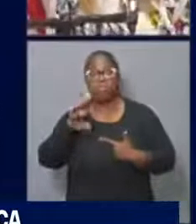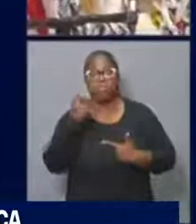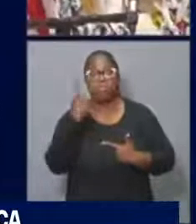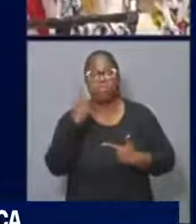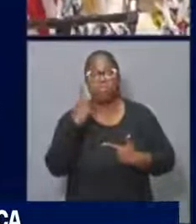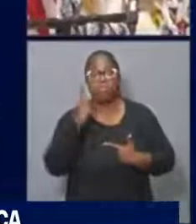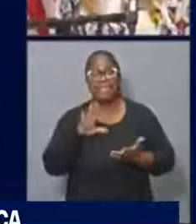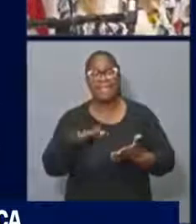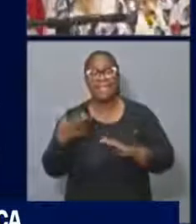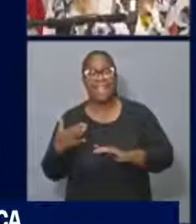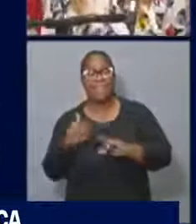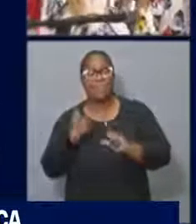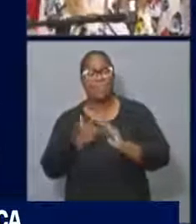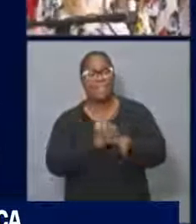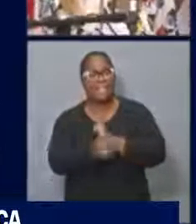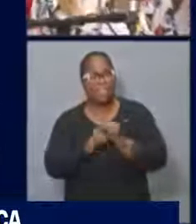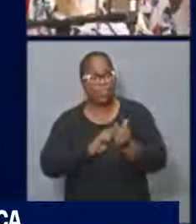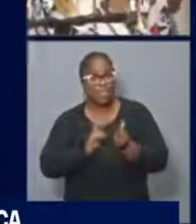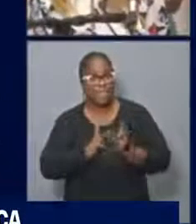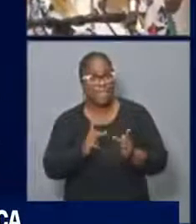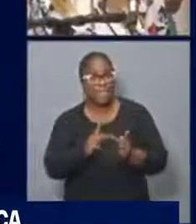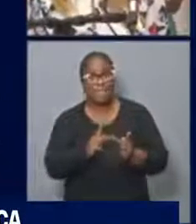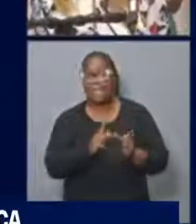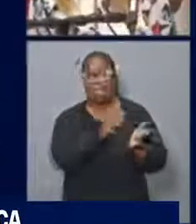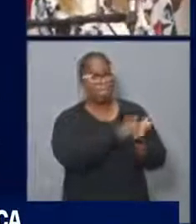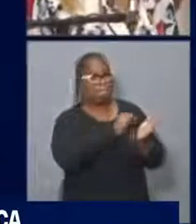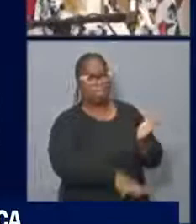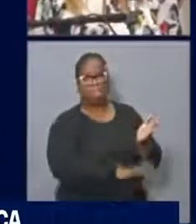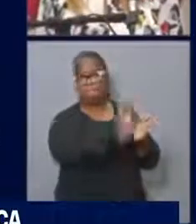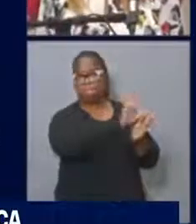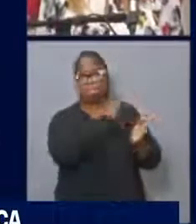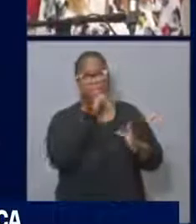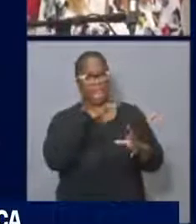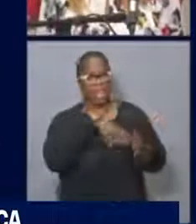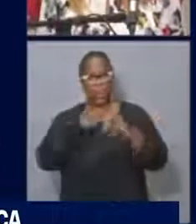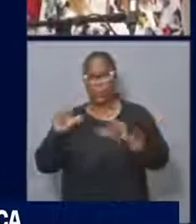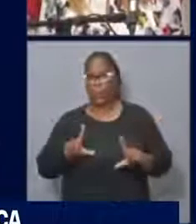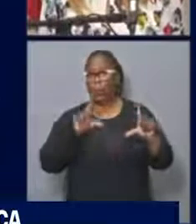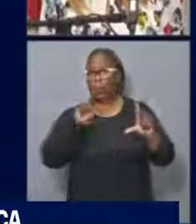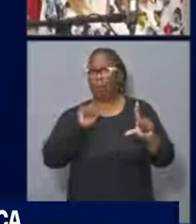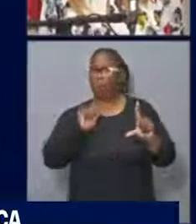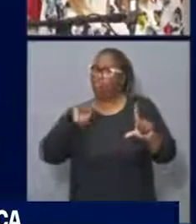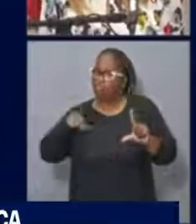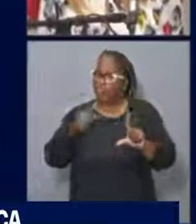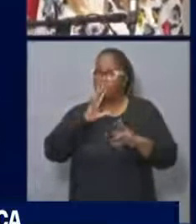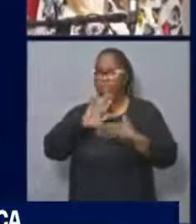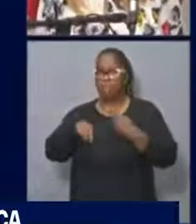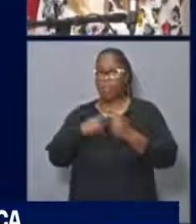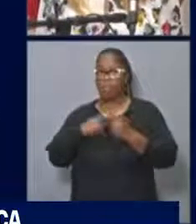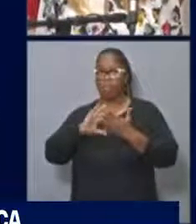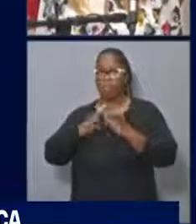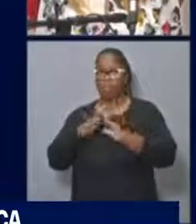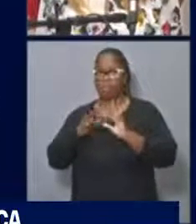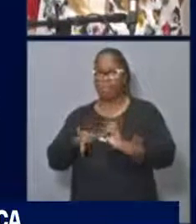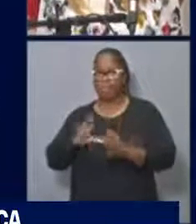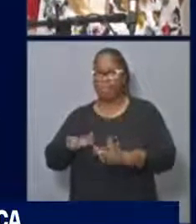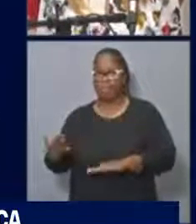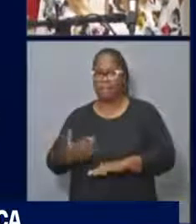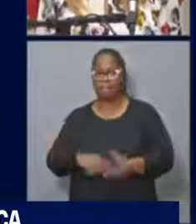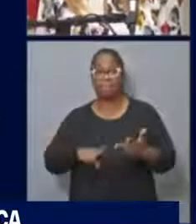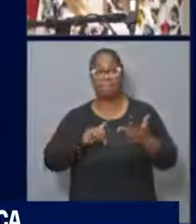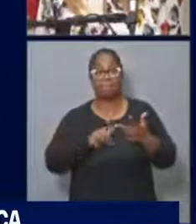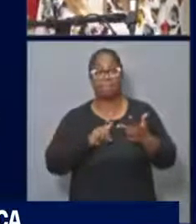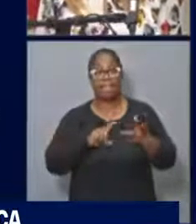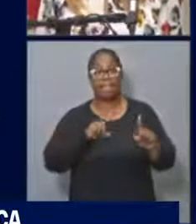removed the deaths in skilled nursing facilities and taken into account these numbers to focus just on the community-related deaths. And also the